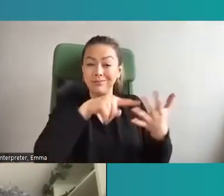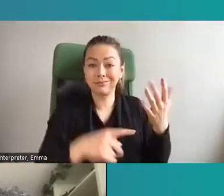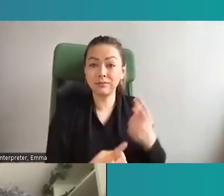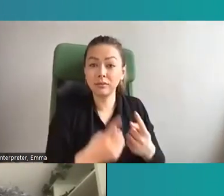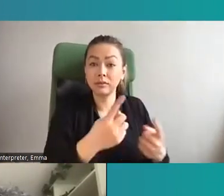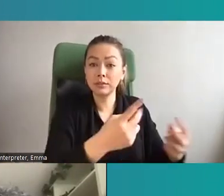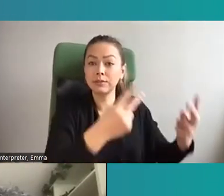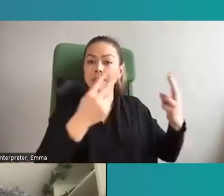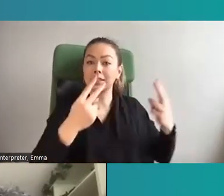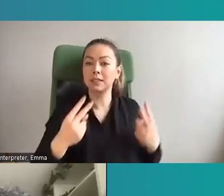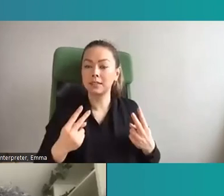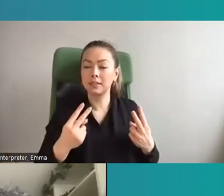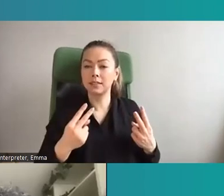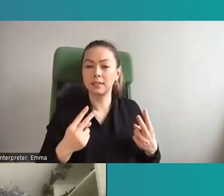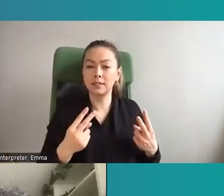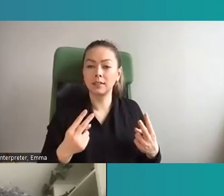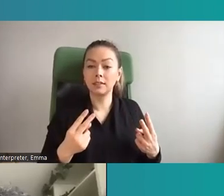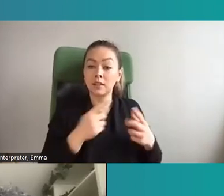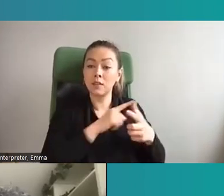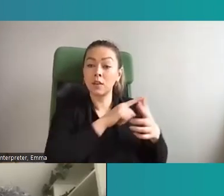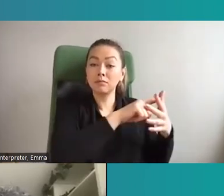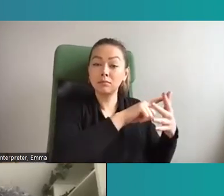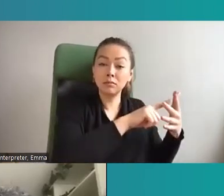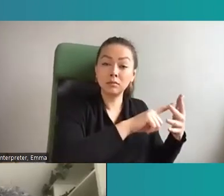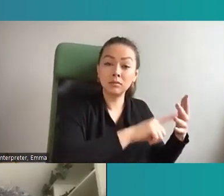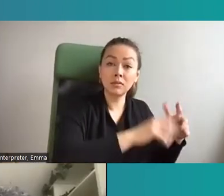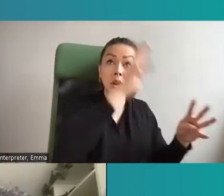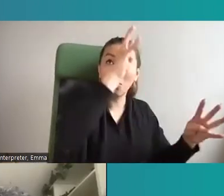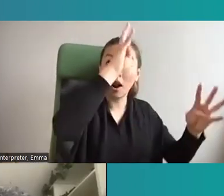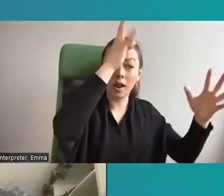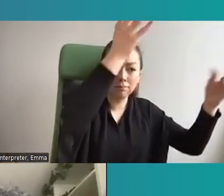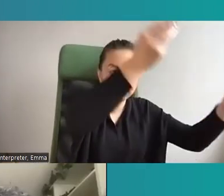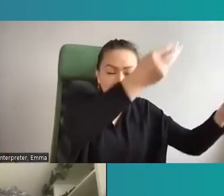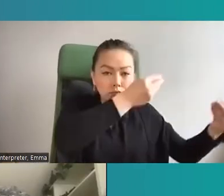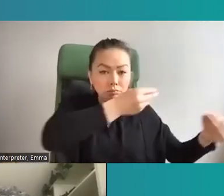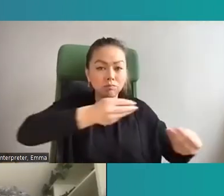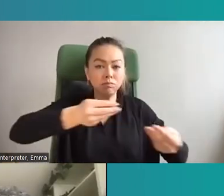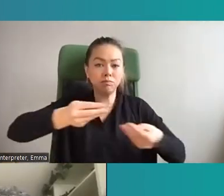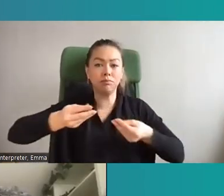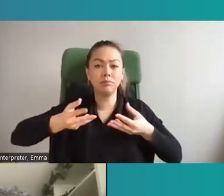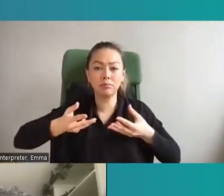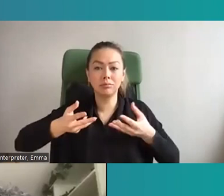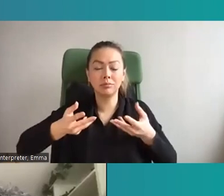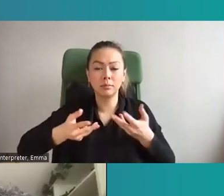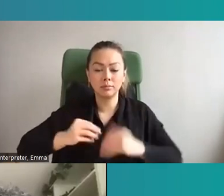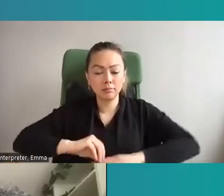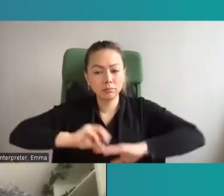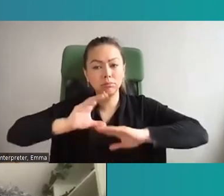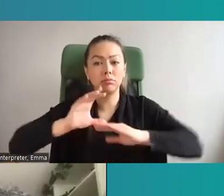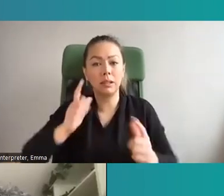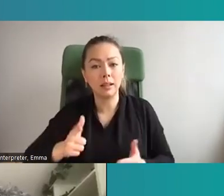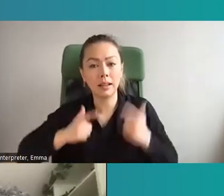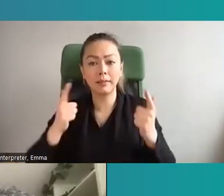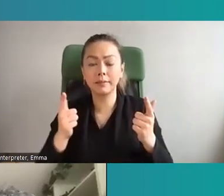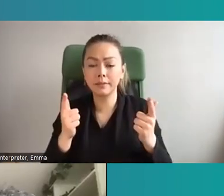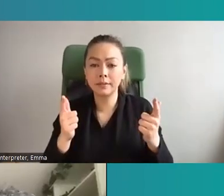their messages from the Creator again, to tell us about the renewal of life. And that, you know, we